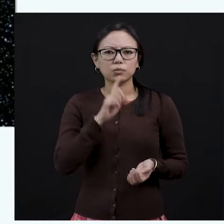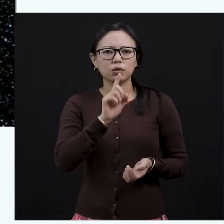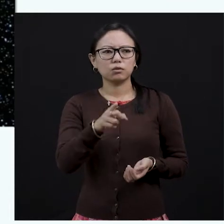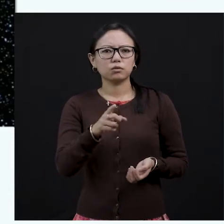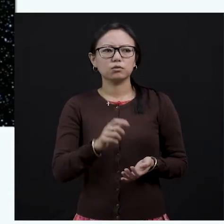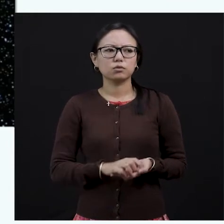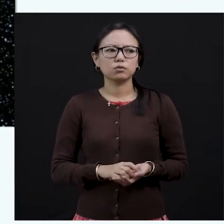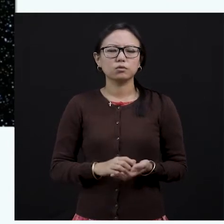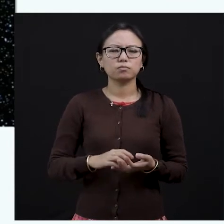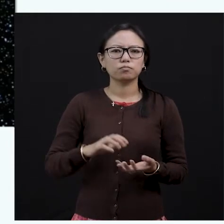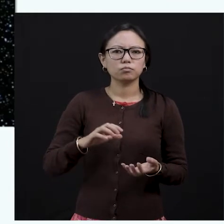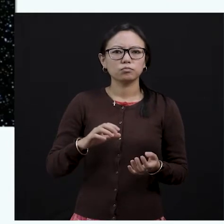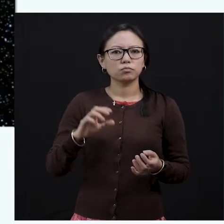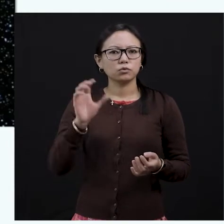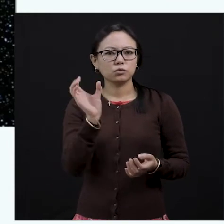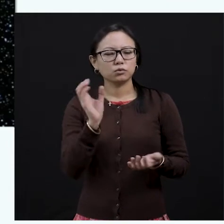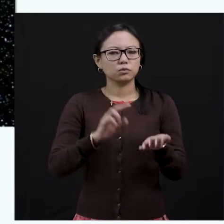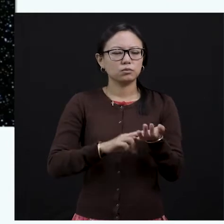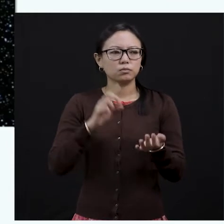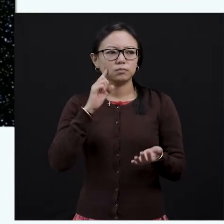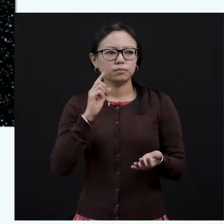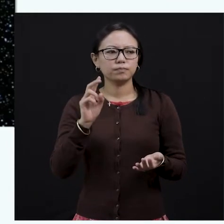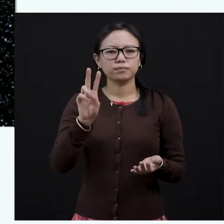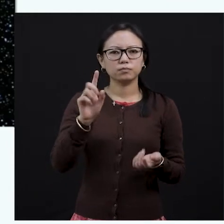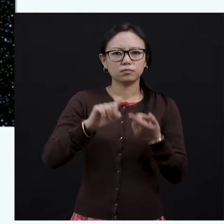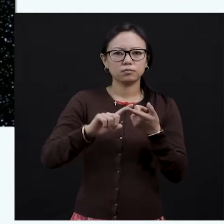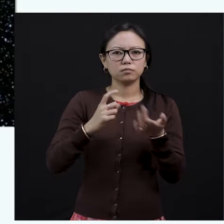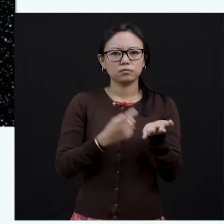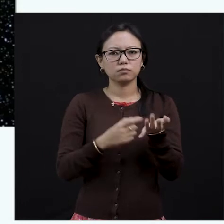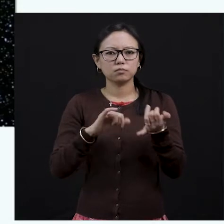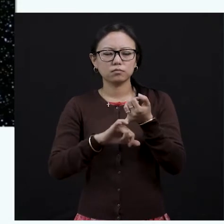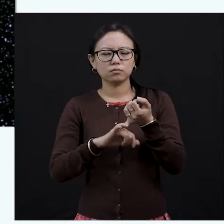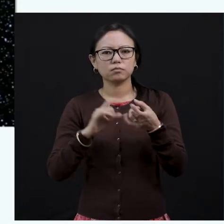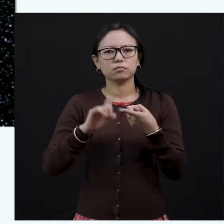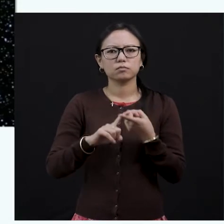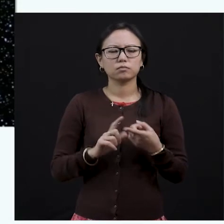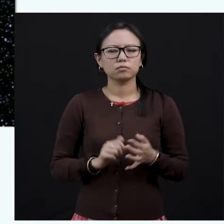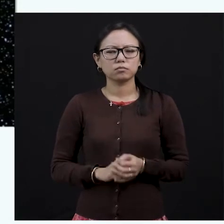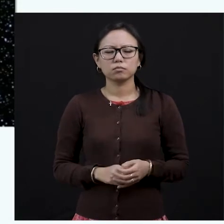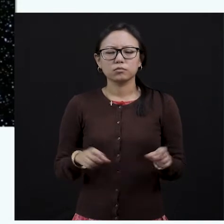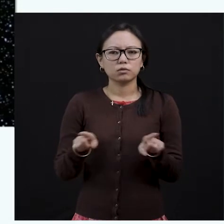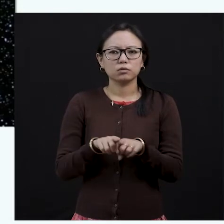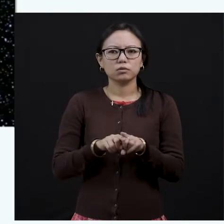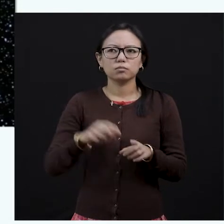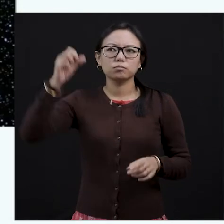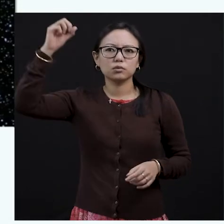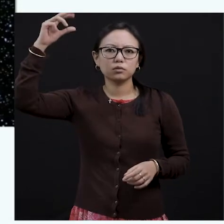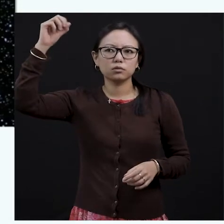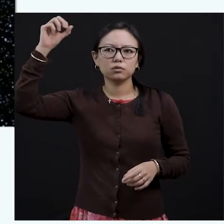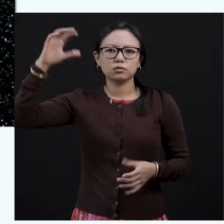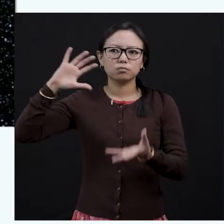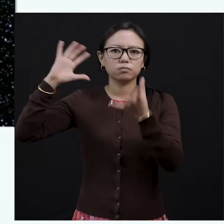For example, the planets, the sun, the moon, the stars, and all the heavenly bodies that